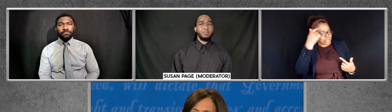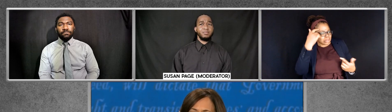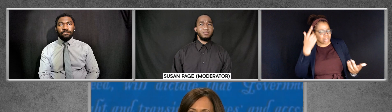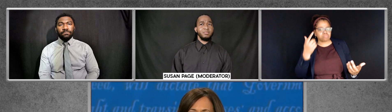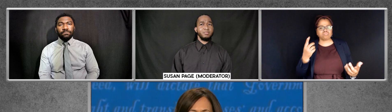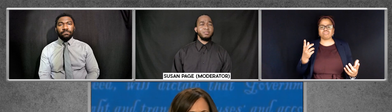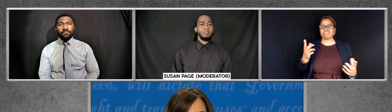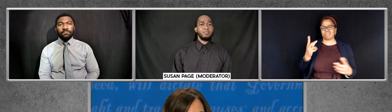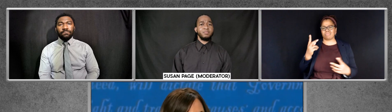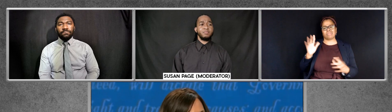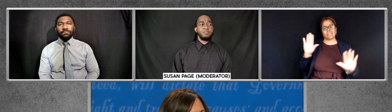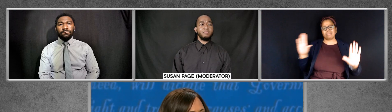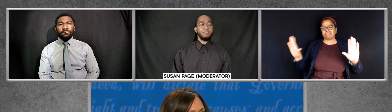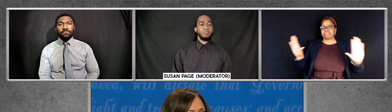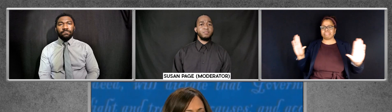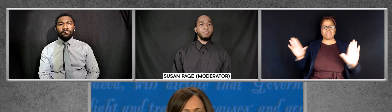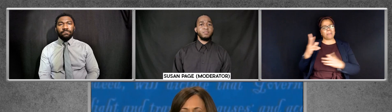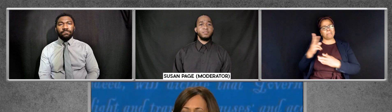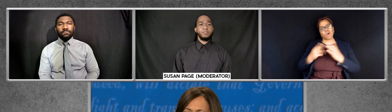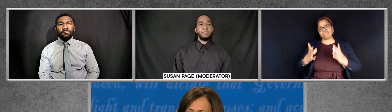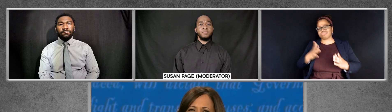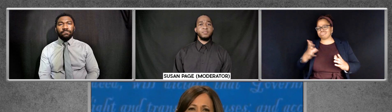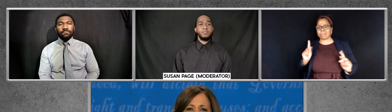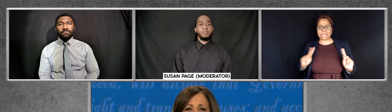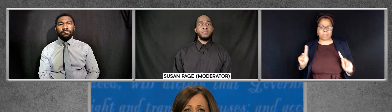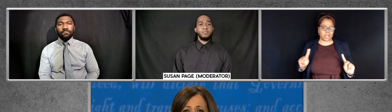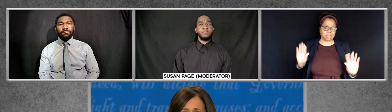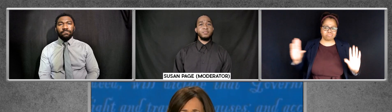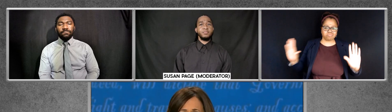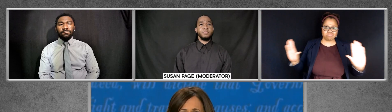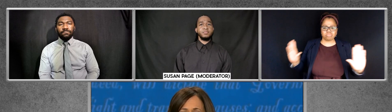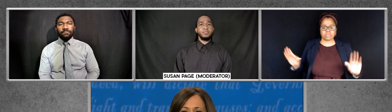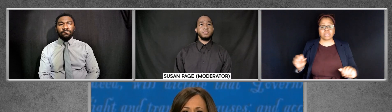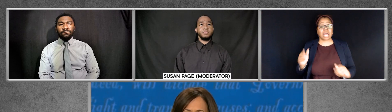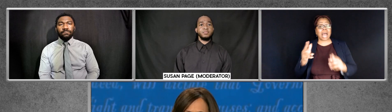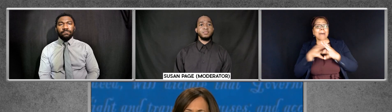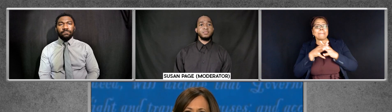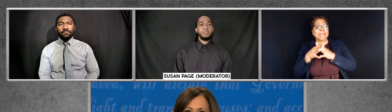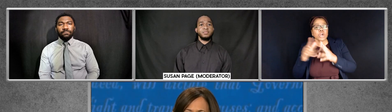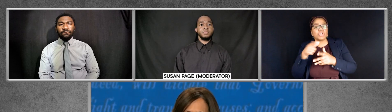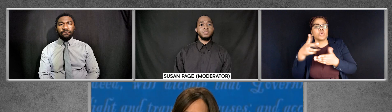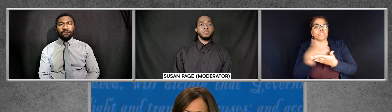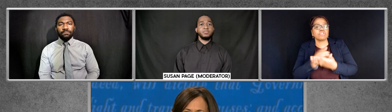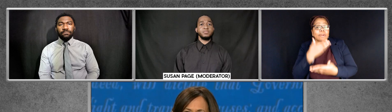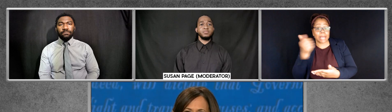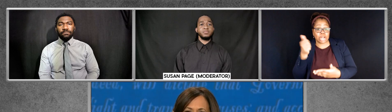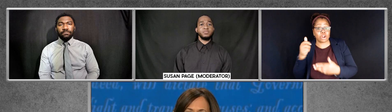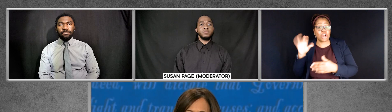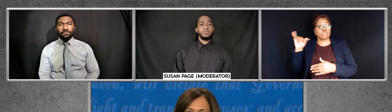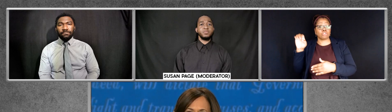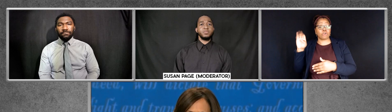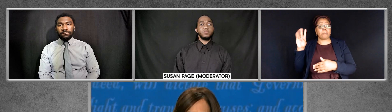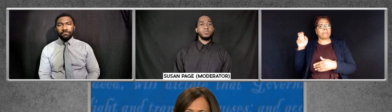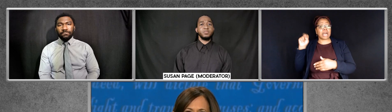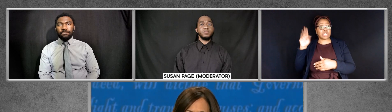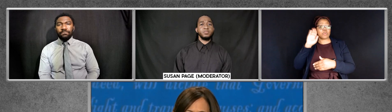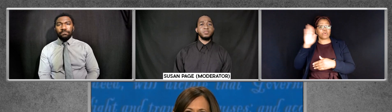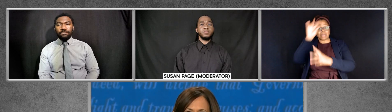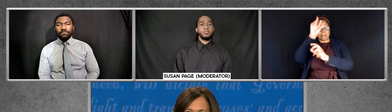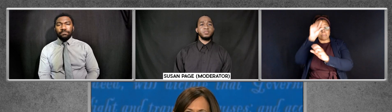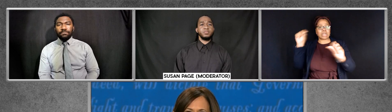sides. This is who we have as the President of the United States. And America, you deserve better. Joe Biden will be a president who brings our